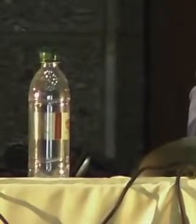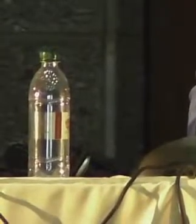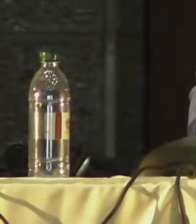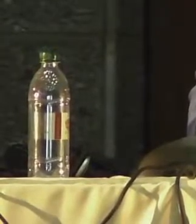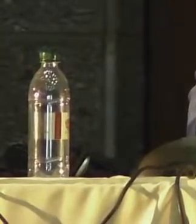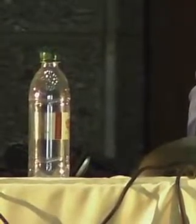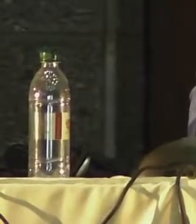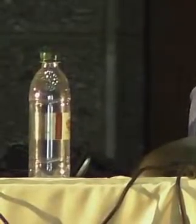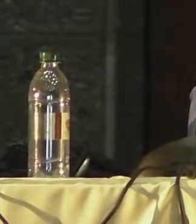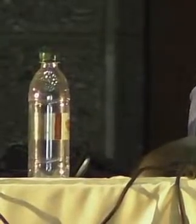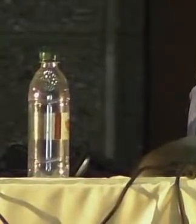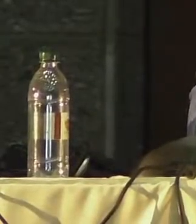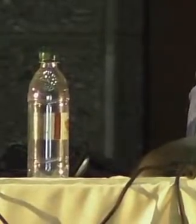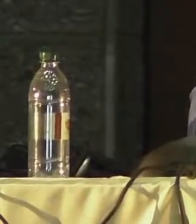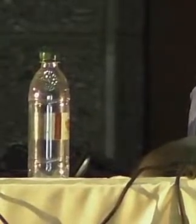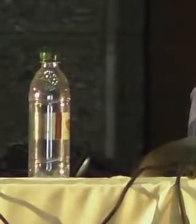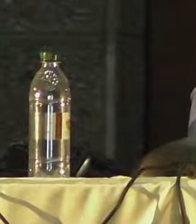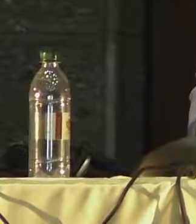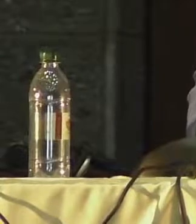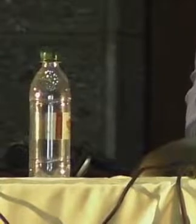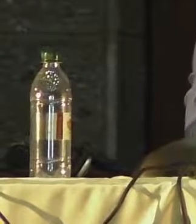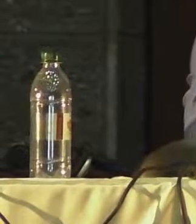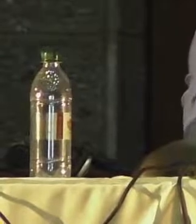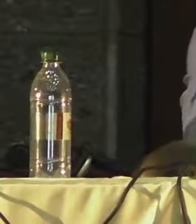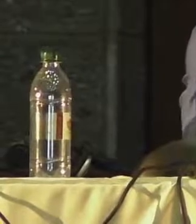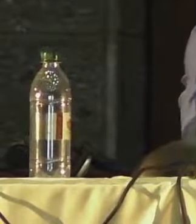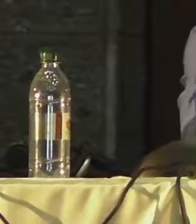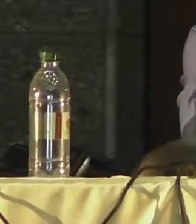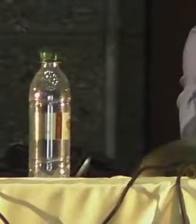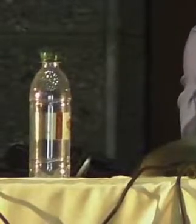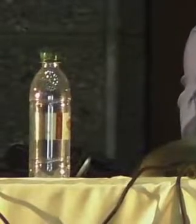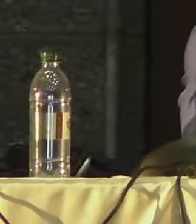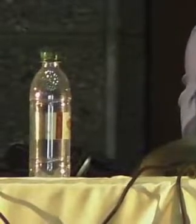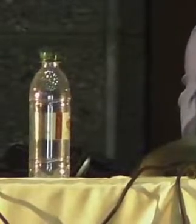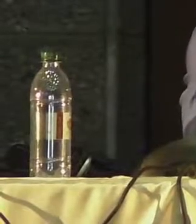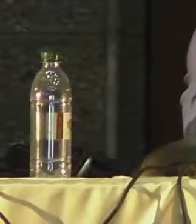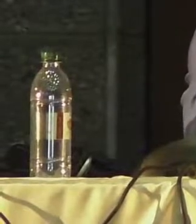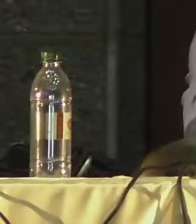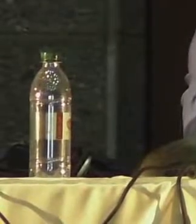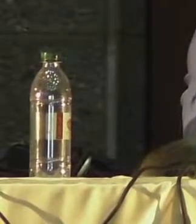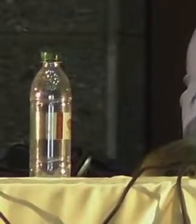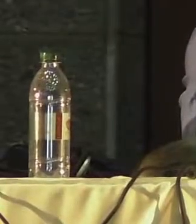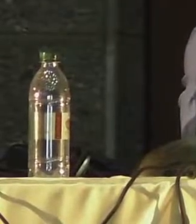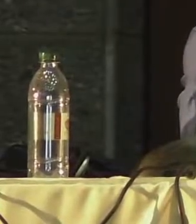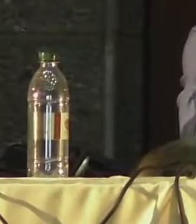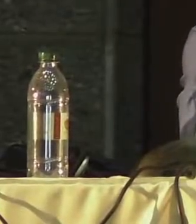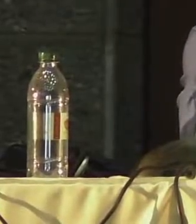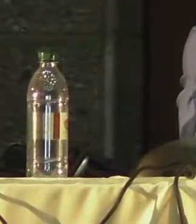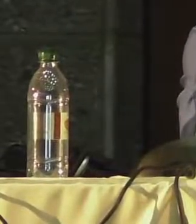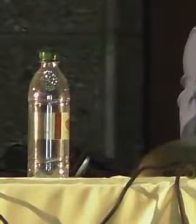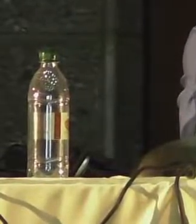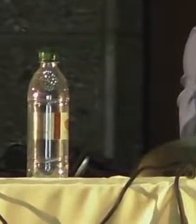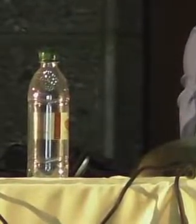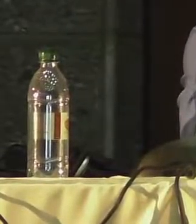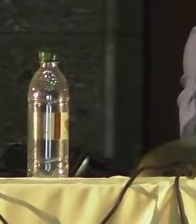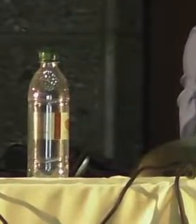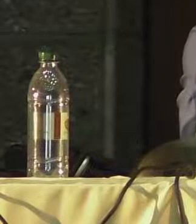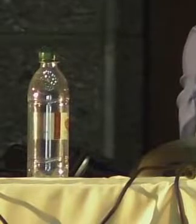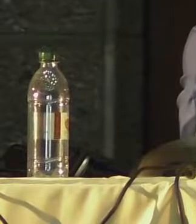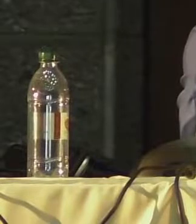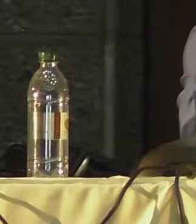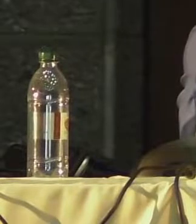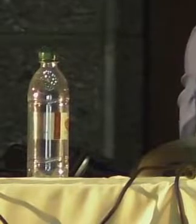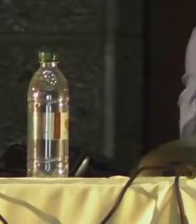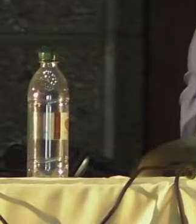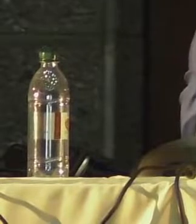the allocation of funds for the taxi cadet, which was based in program 3. Then also the other